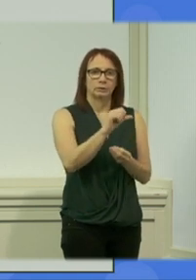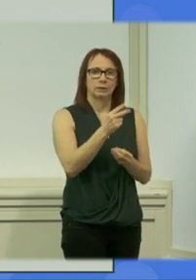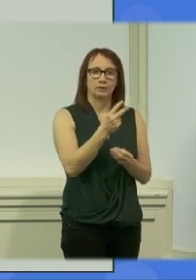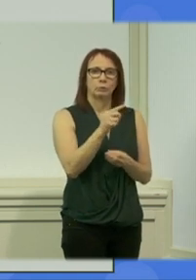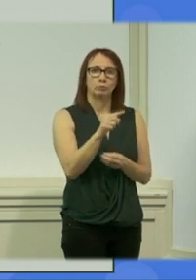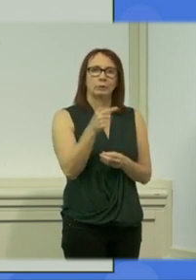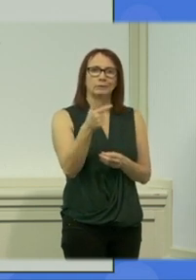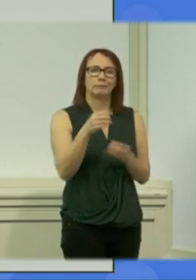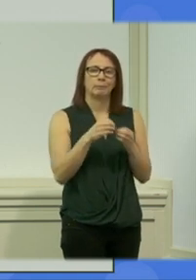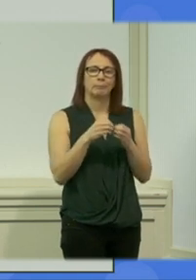£62.7 billion.